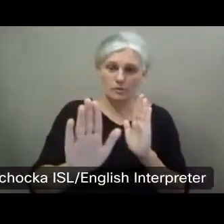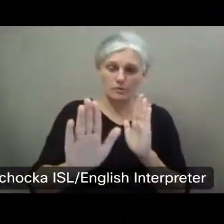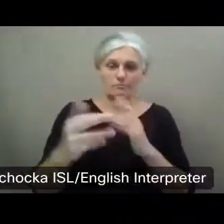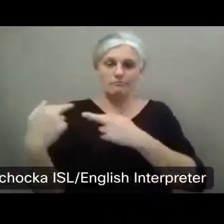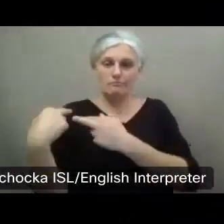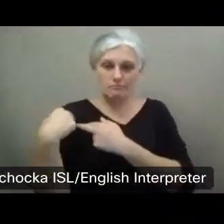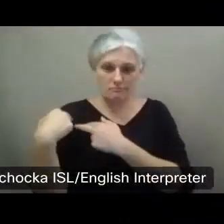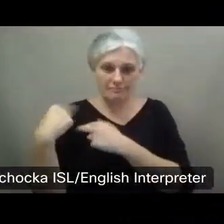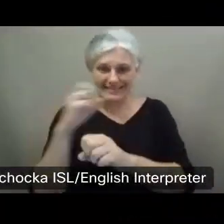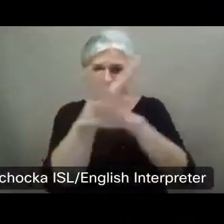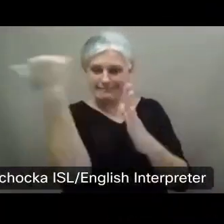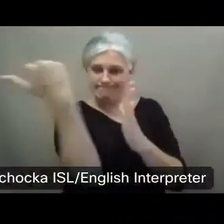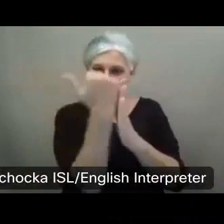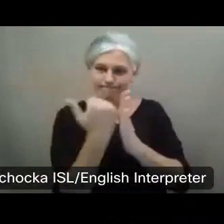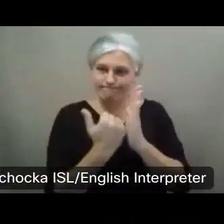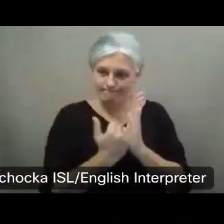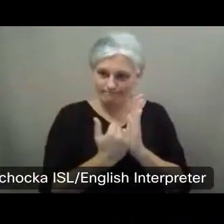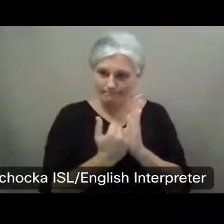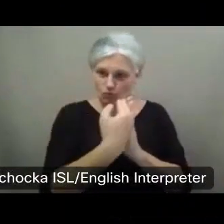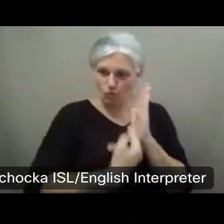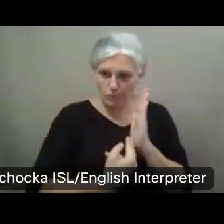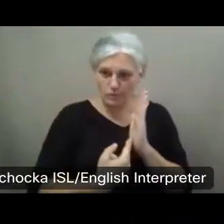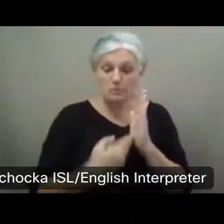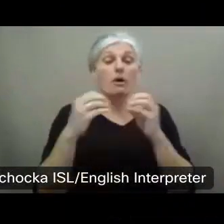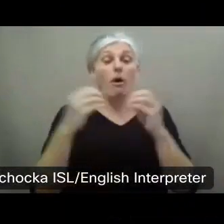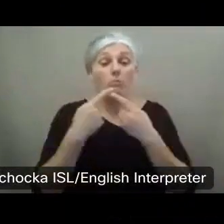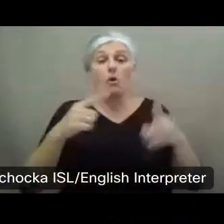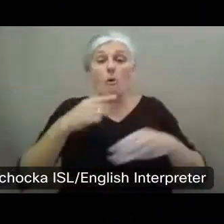framework that's been put in place for the open disclosure